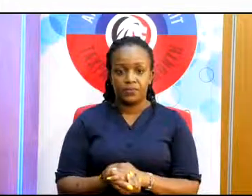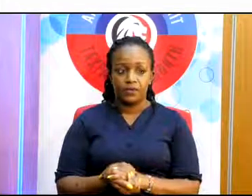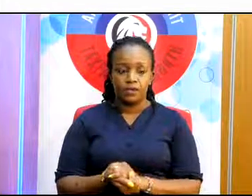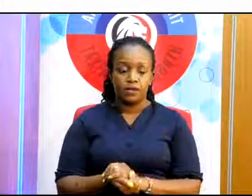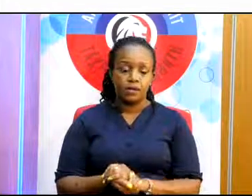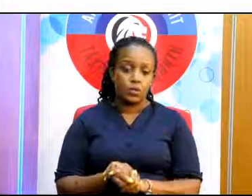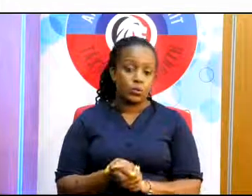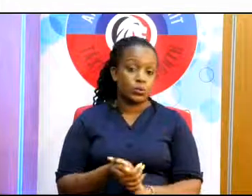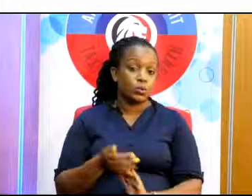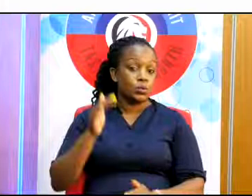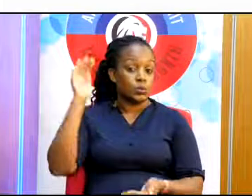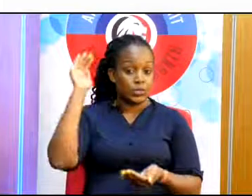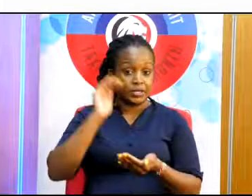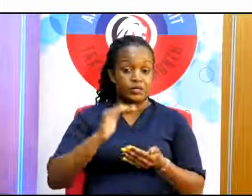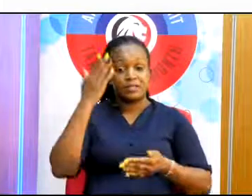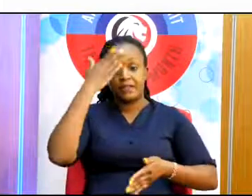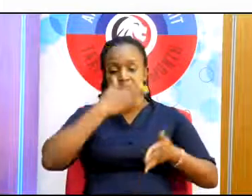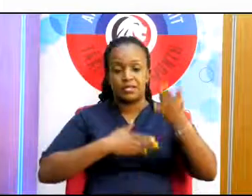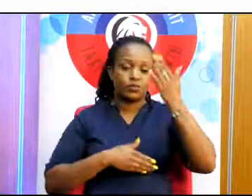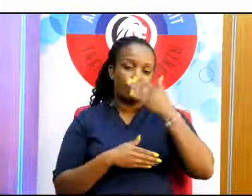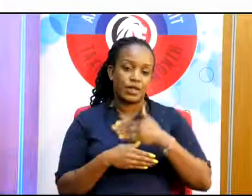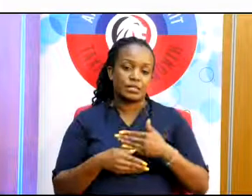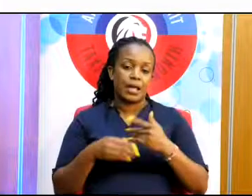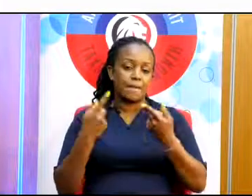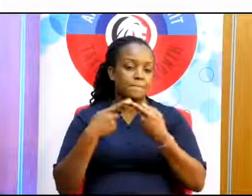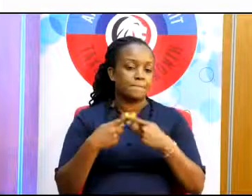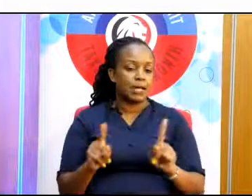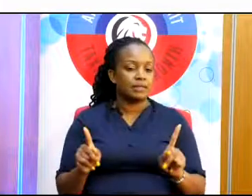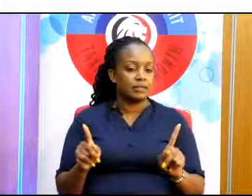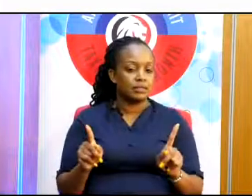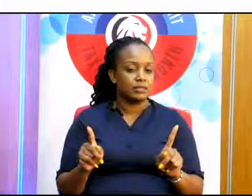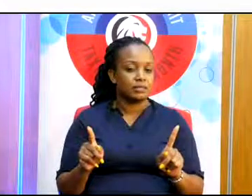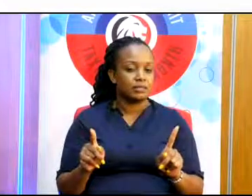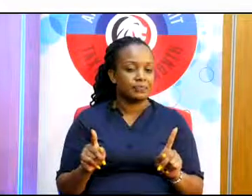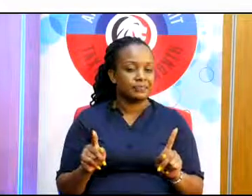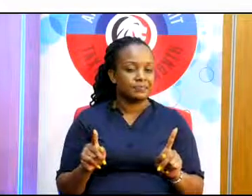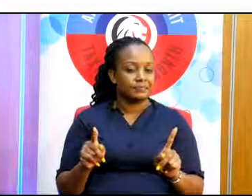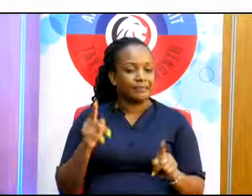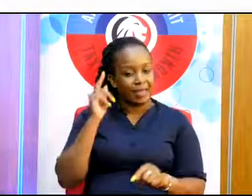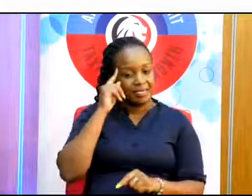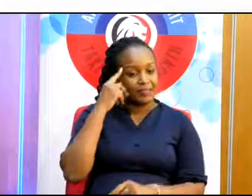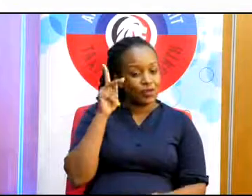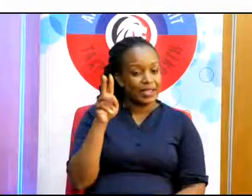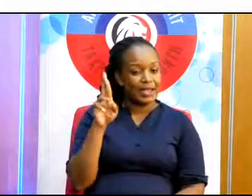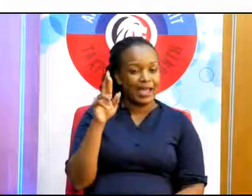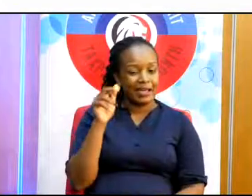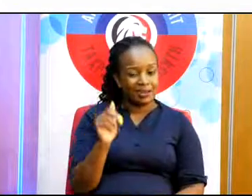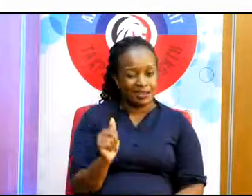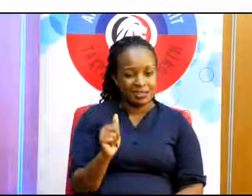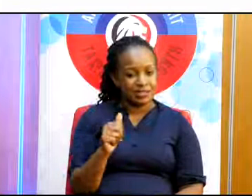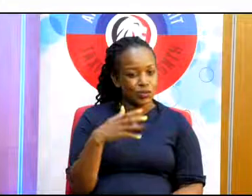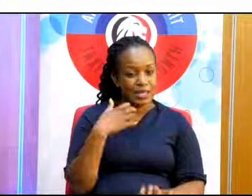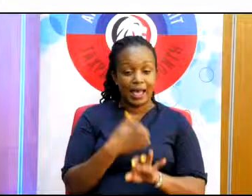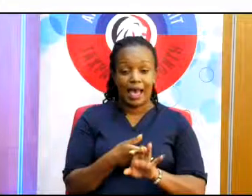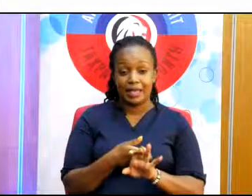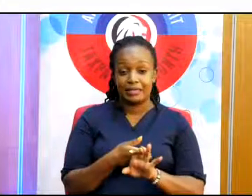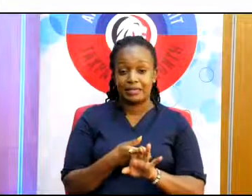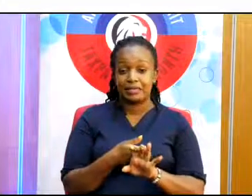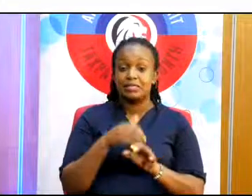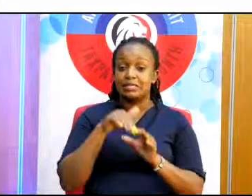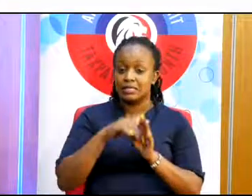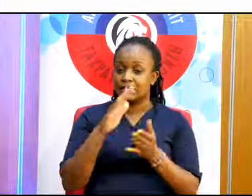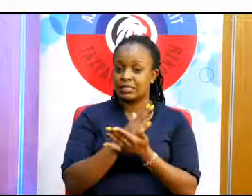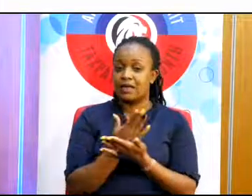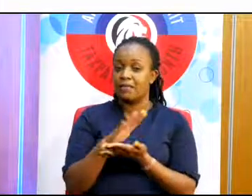We reduced what we call face-to-face, but definitely it was inevitable for Kenya Revenue Authority in some areas, like the